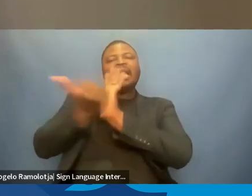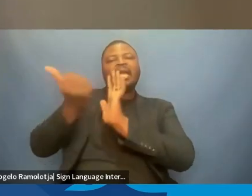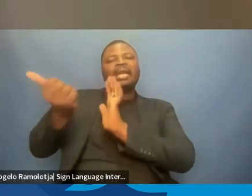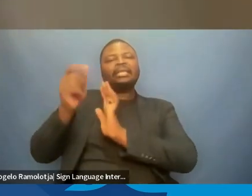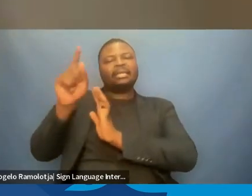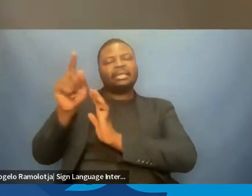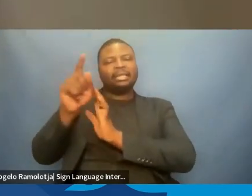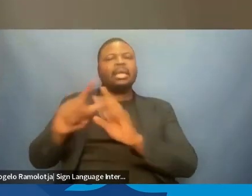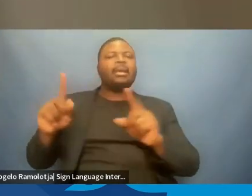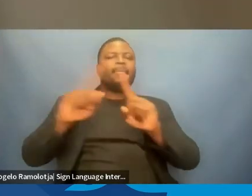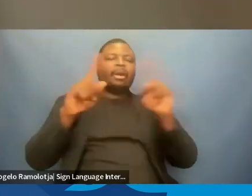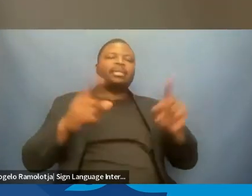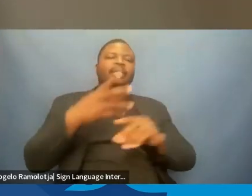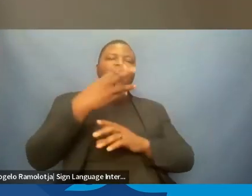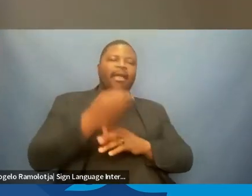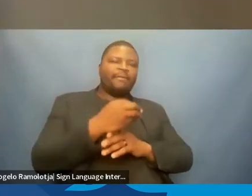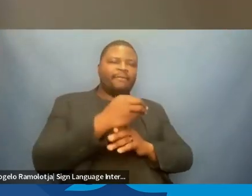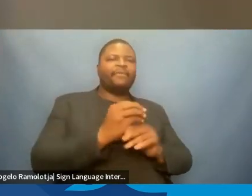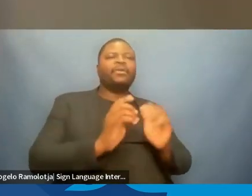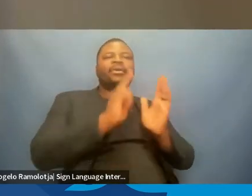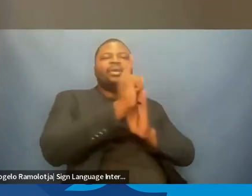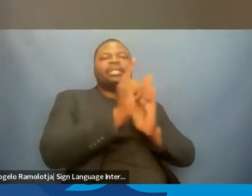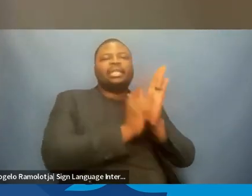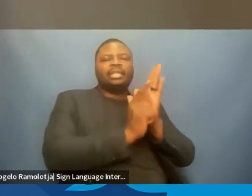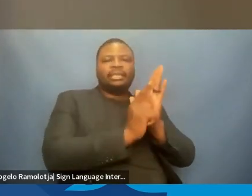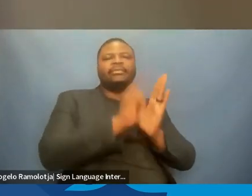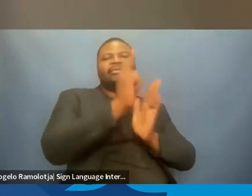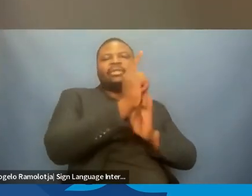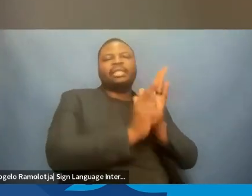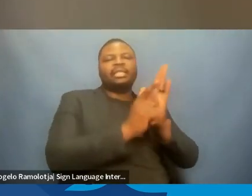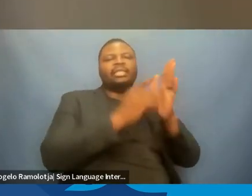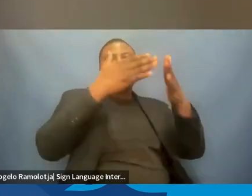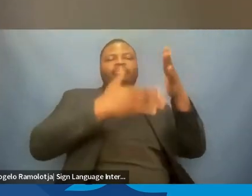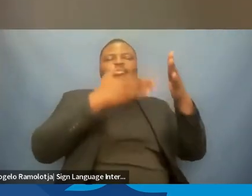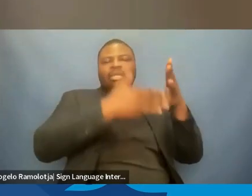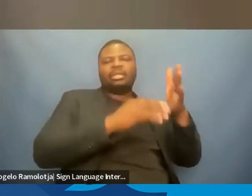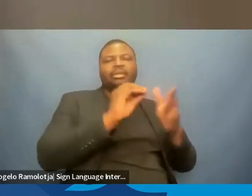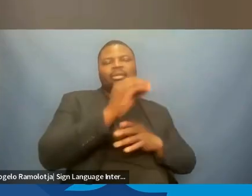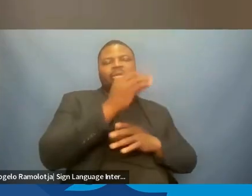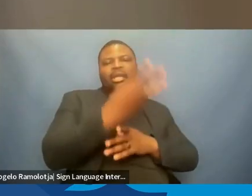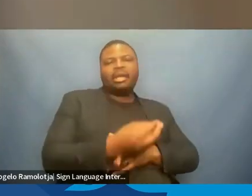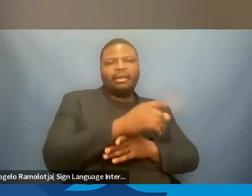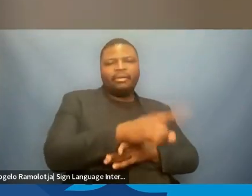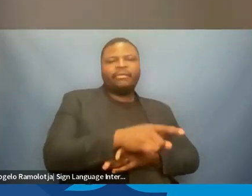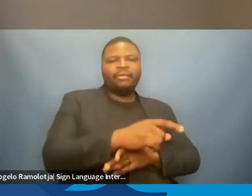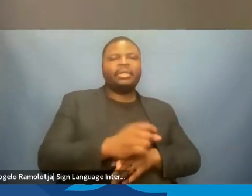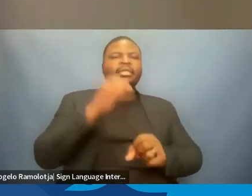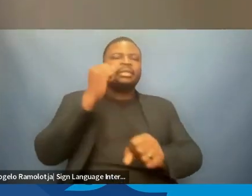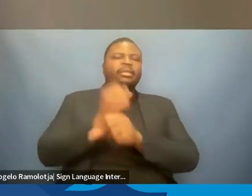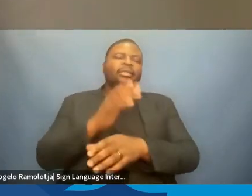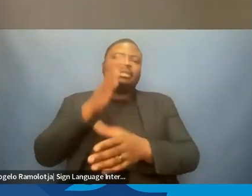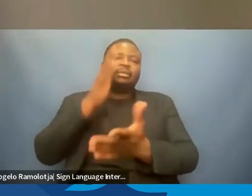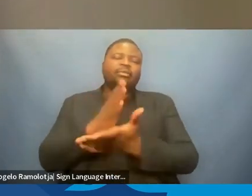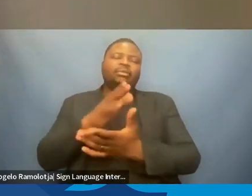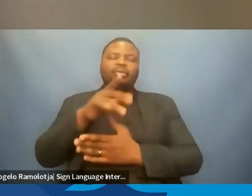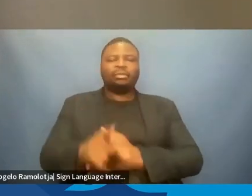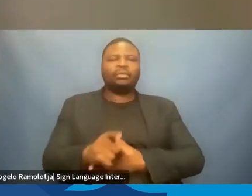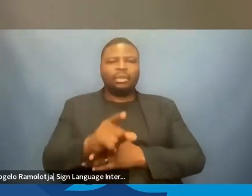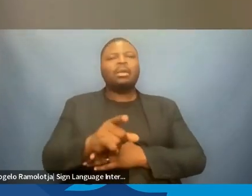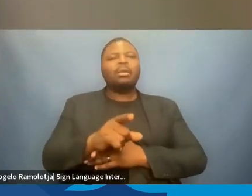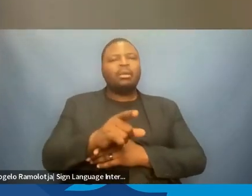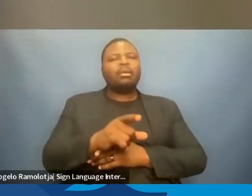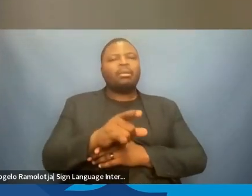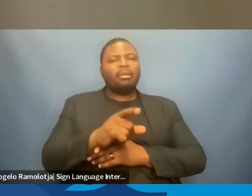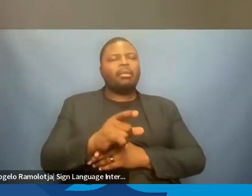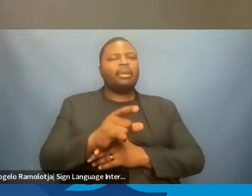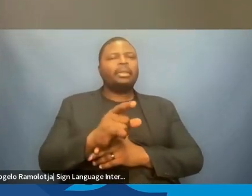legislative barriers to integrating harm reduction into primary healthcare facilities at national level?